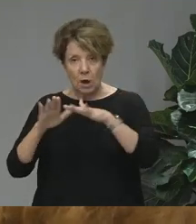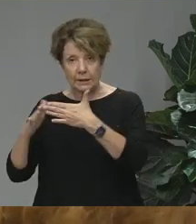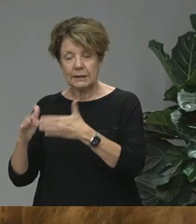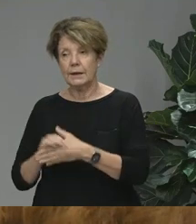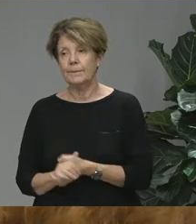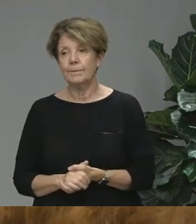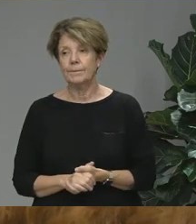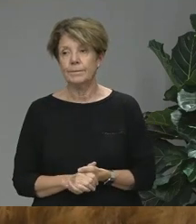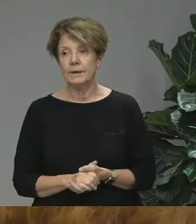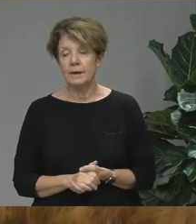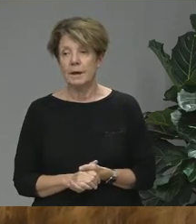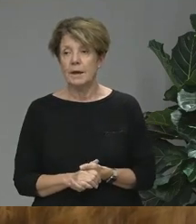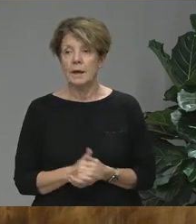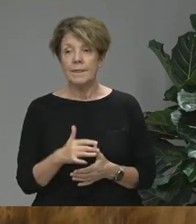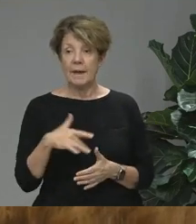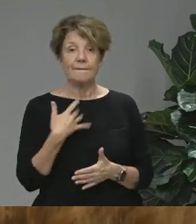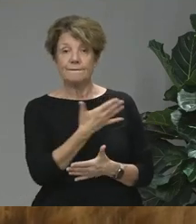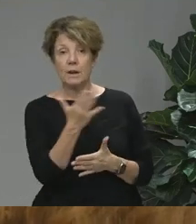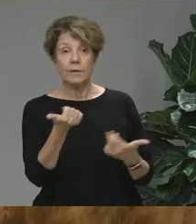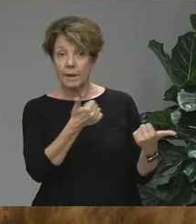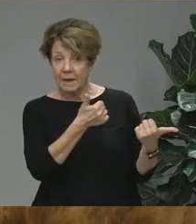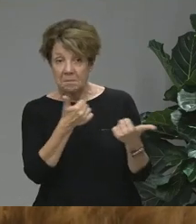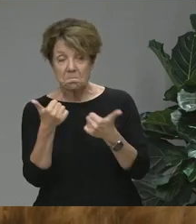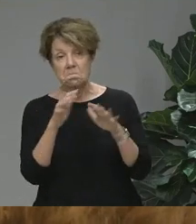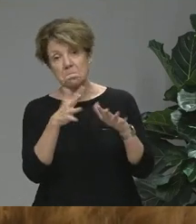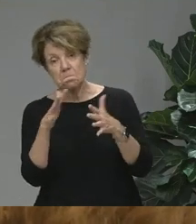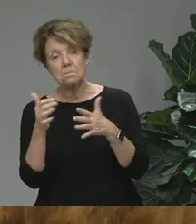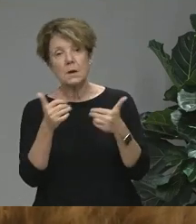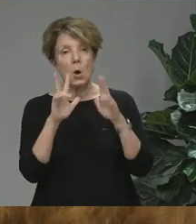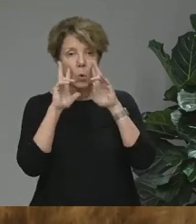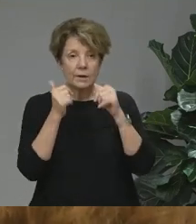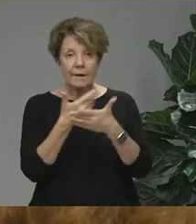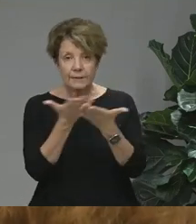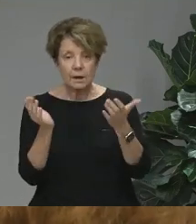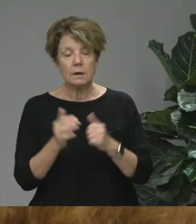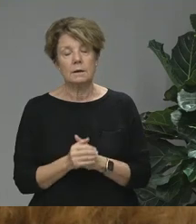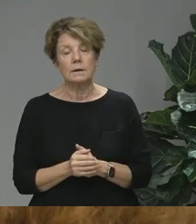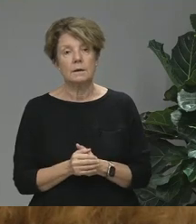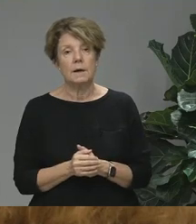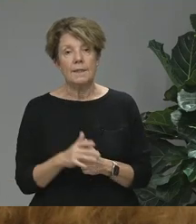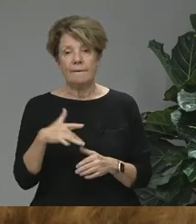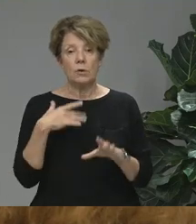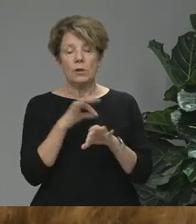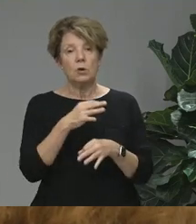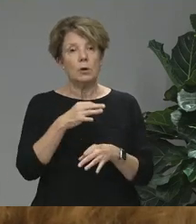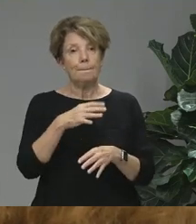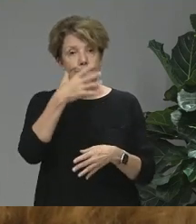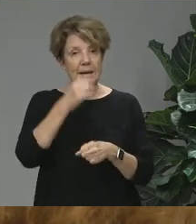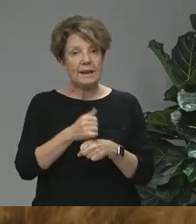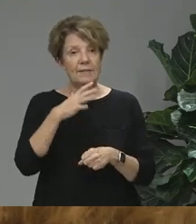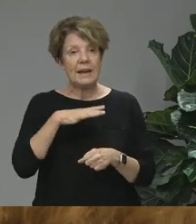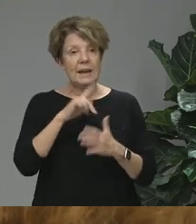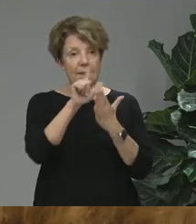are reasonably looked after, and they don't believe that they need these sorts